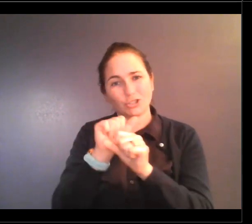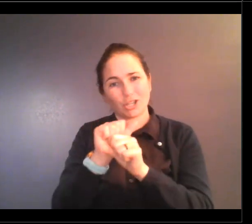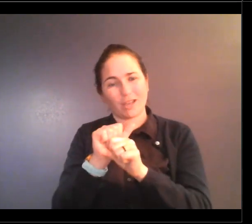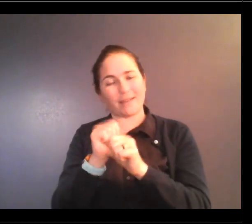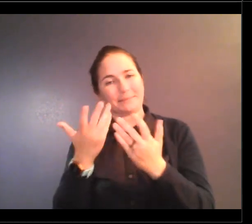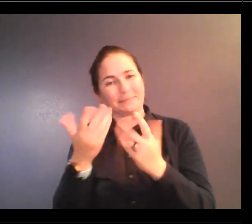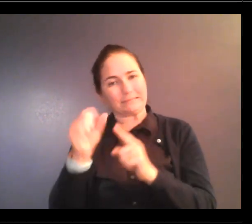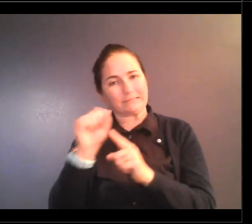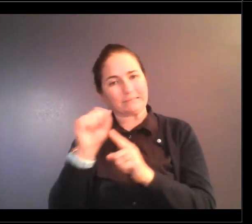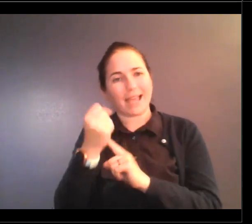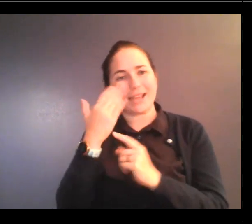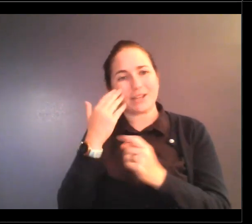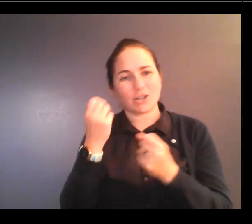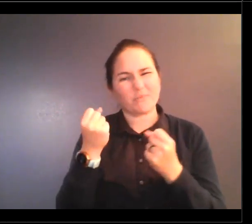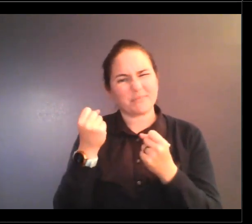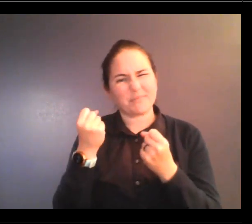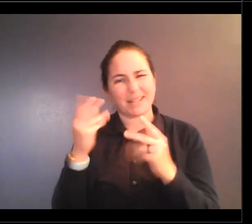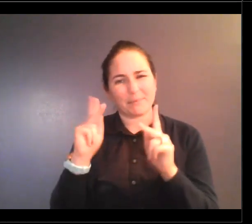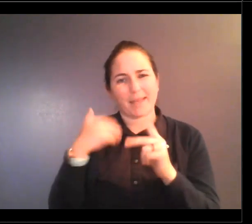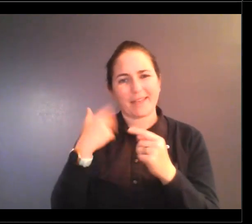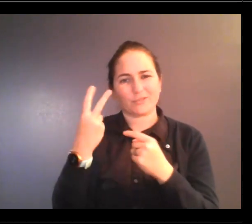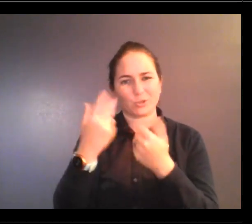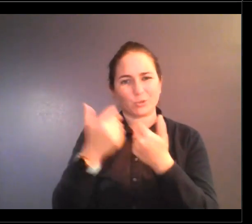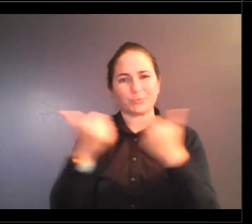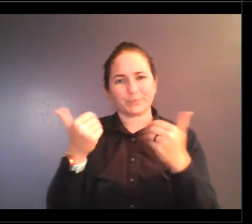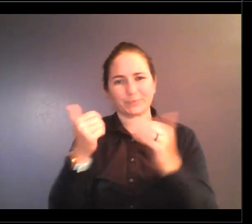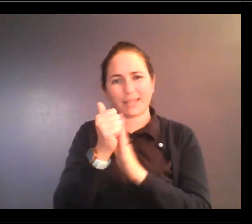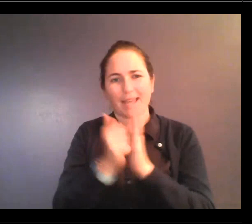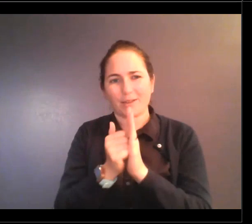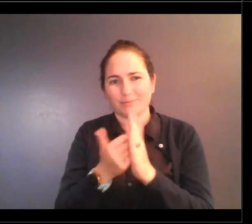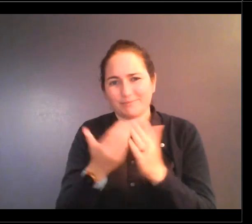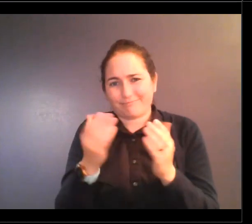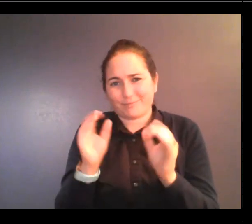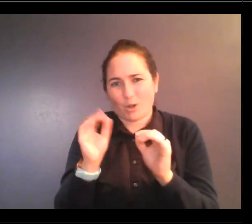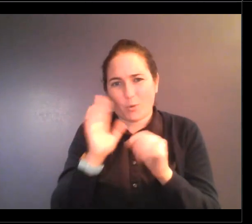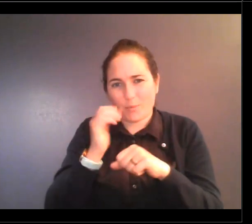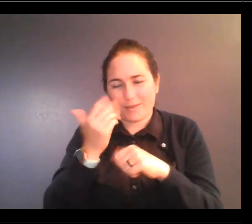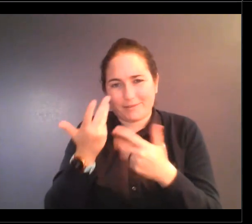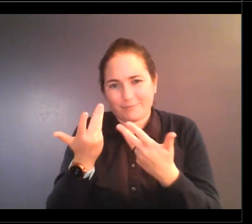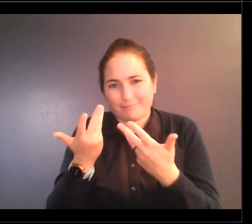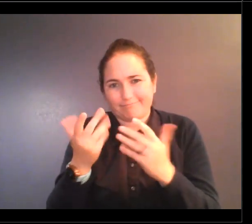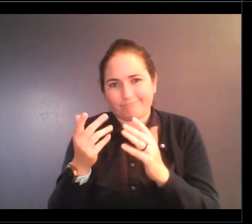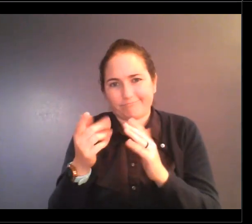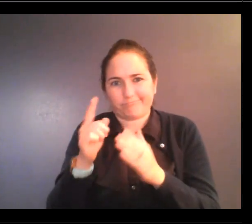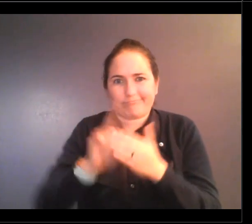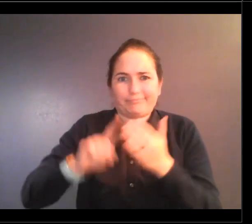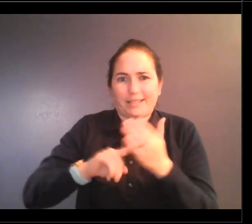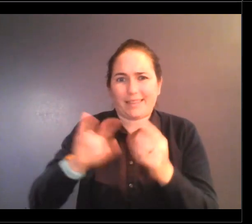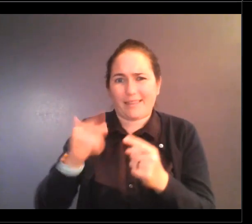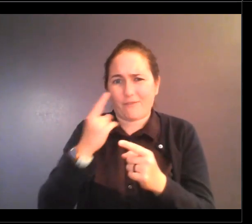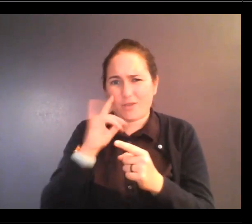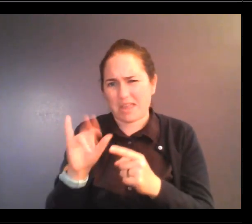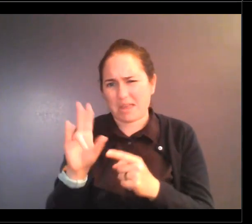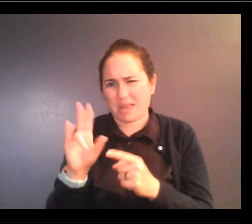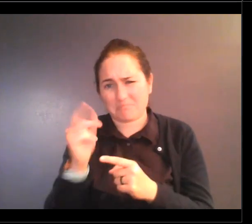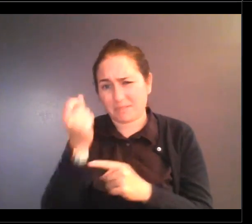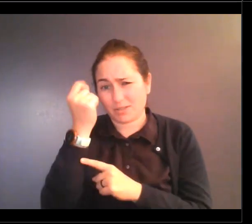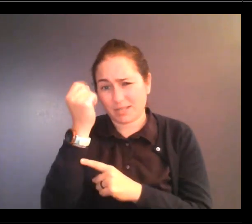several people who have 2 different accounts, and no one's going to fault you for that. We totally get why you would do it.